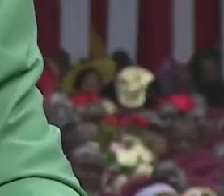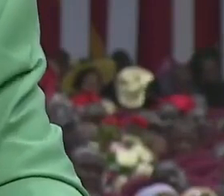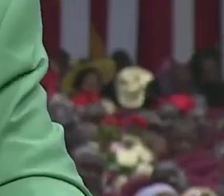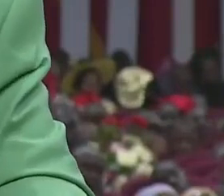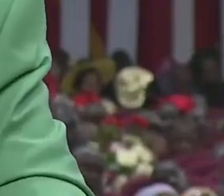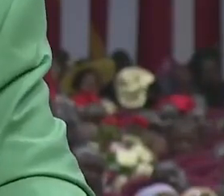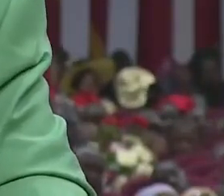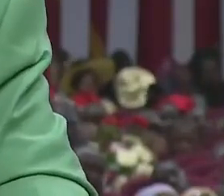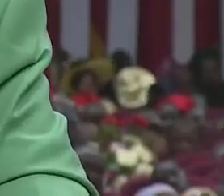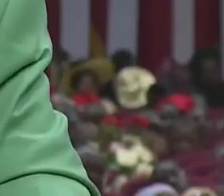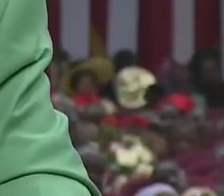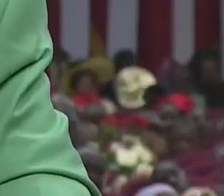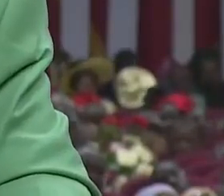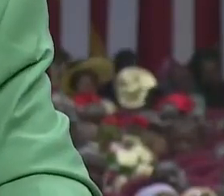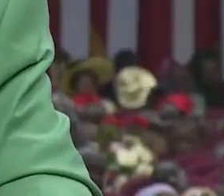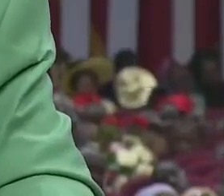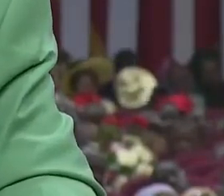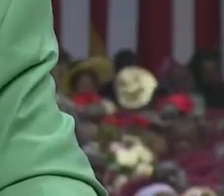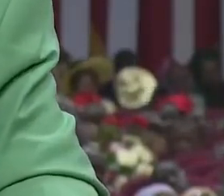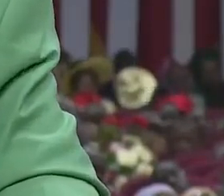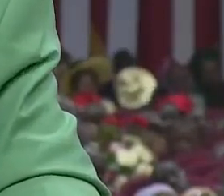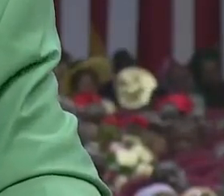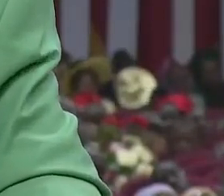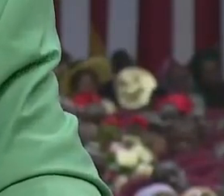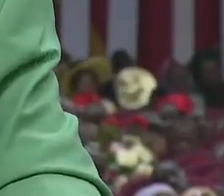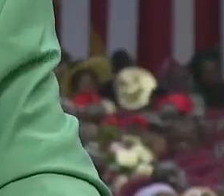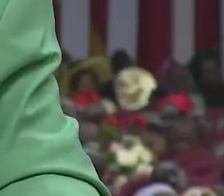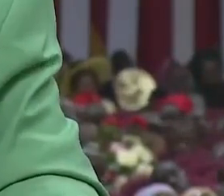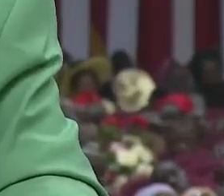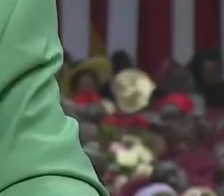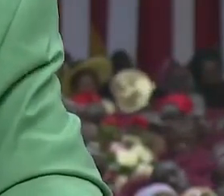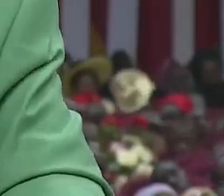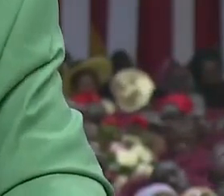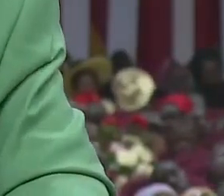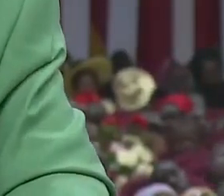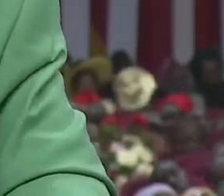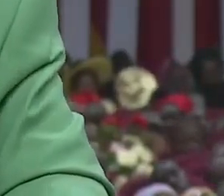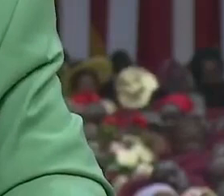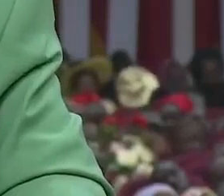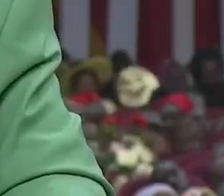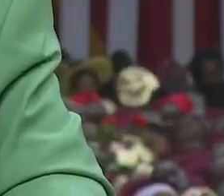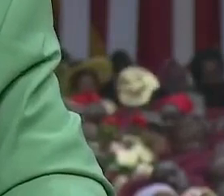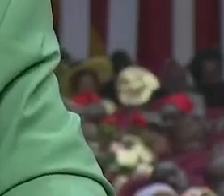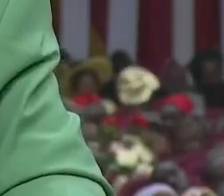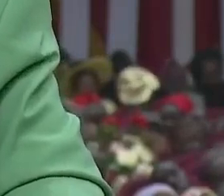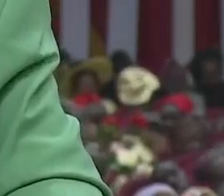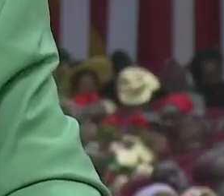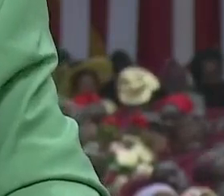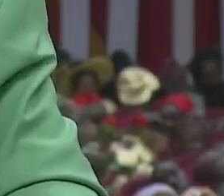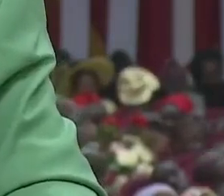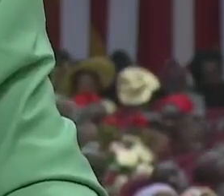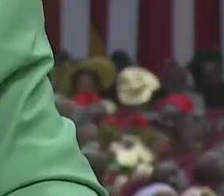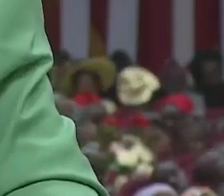salvation. Mo so nipa iru igbala yen. That even before you get to the altar,